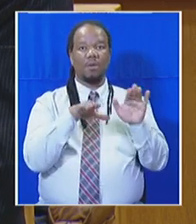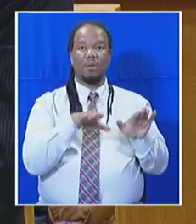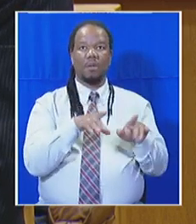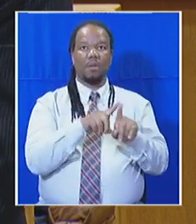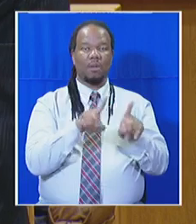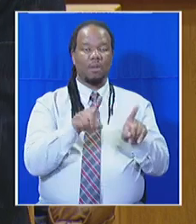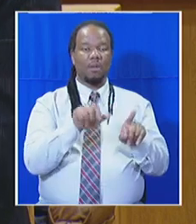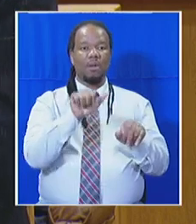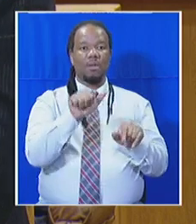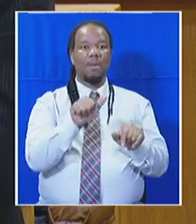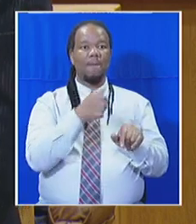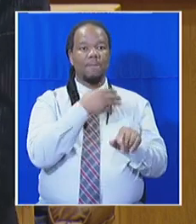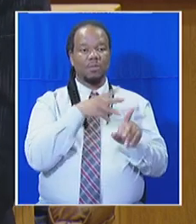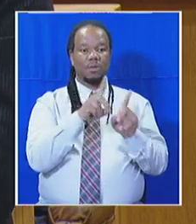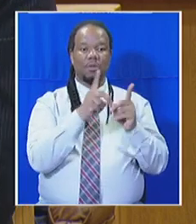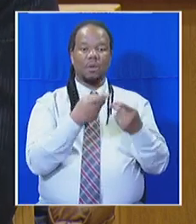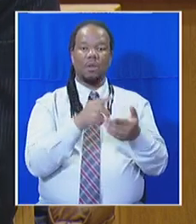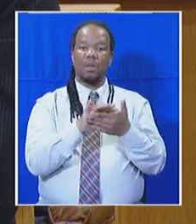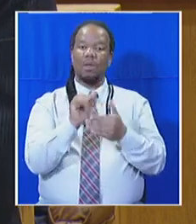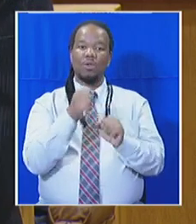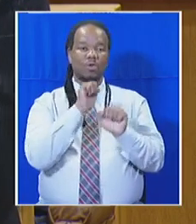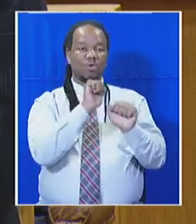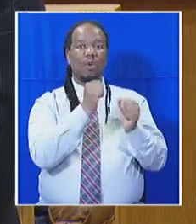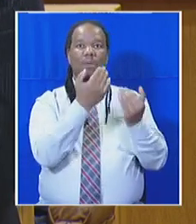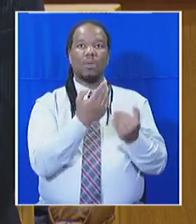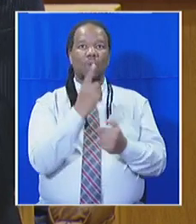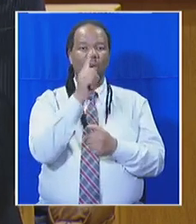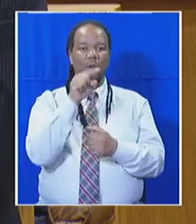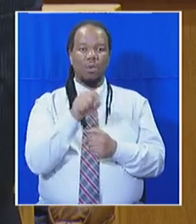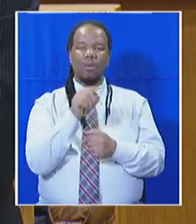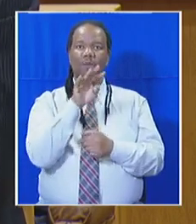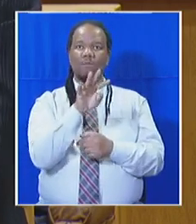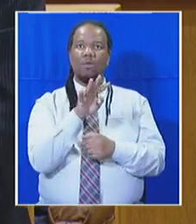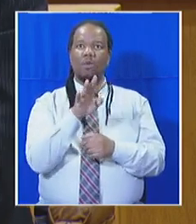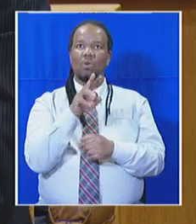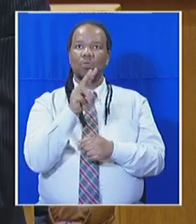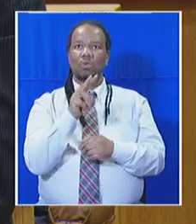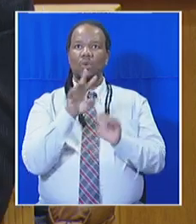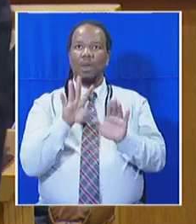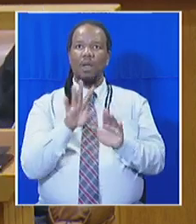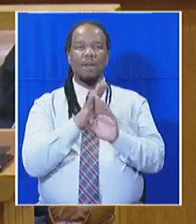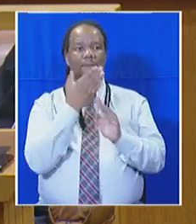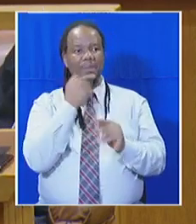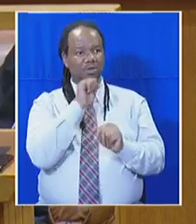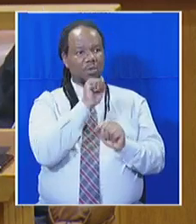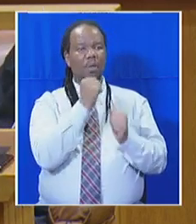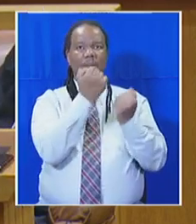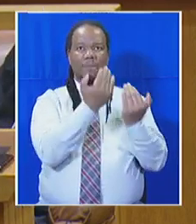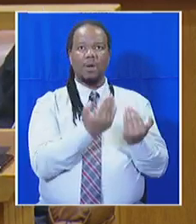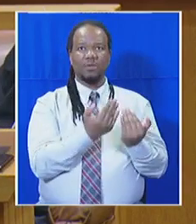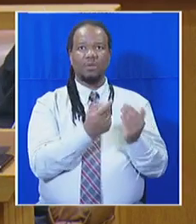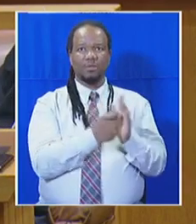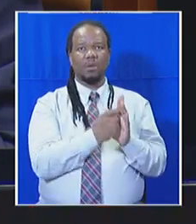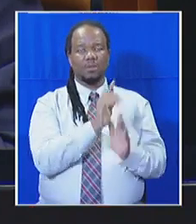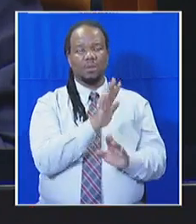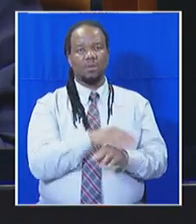Ministerial Handbook under machinery and equipment in your budget, 1,249 million. Suggest you go and have a look at your budget, Minister. Honorable Singh.